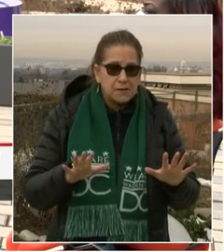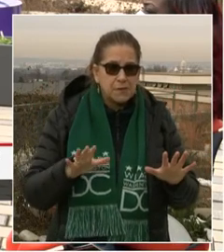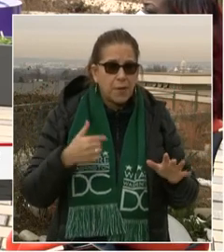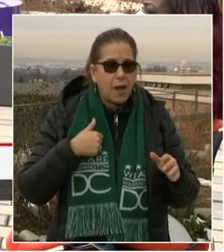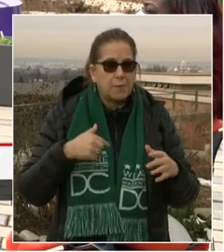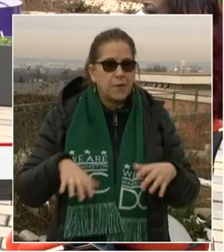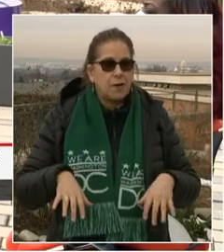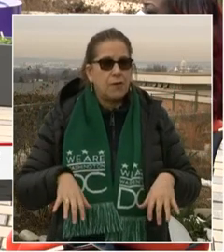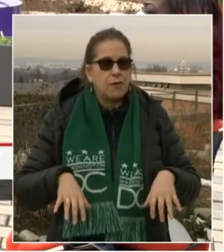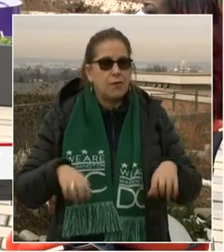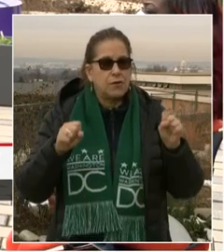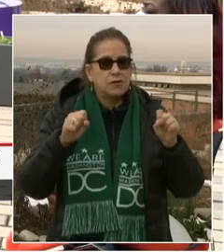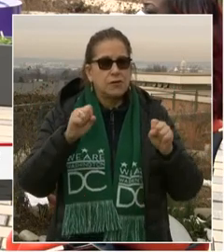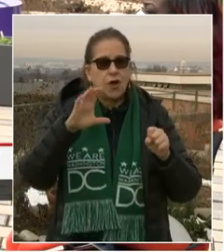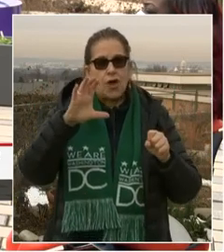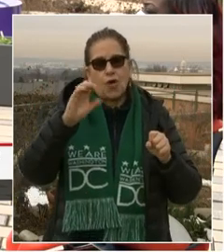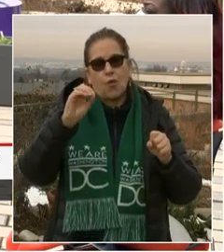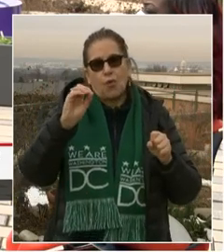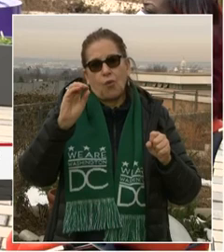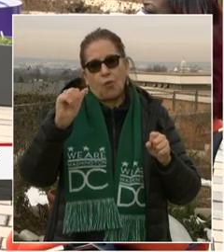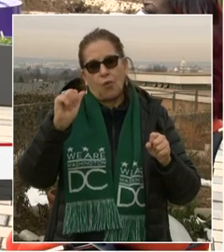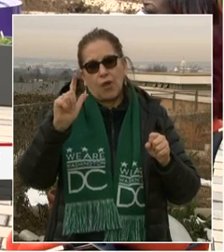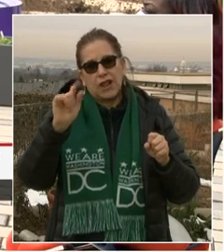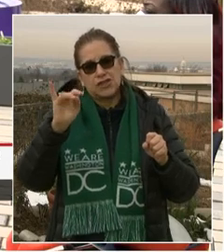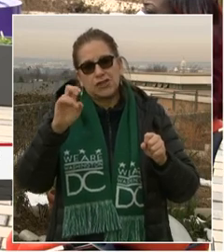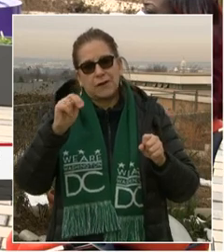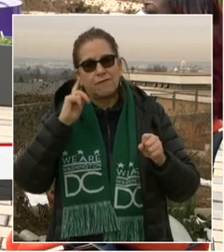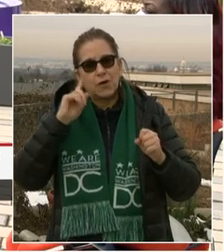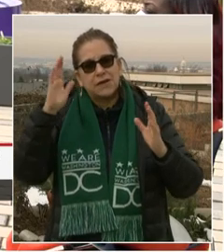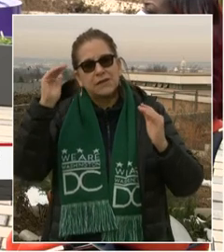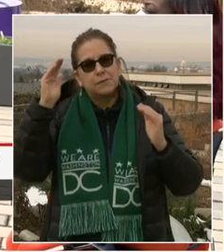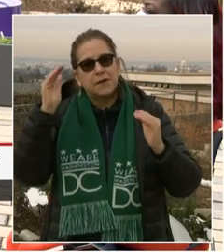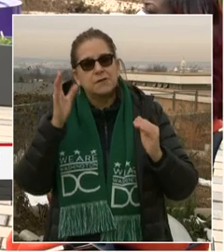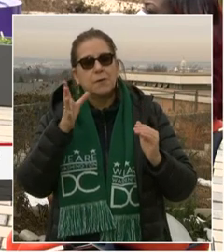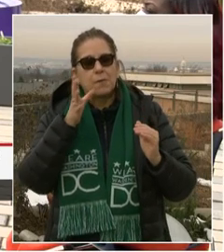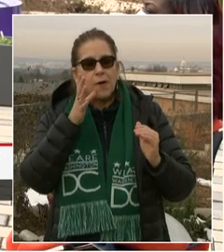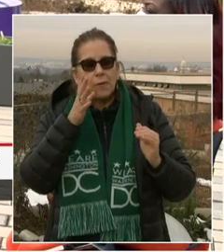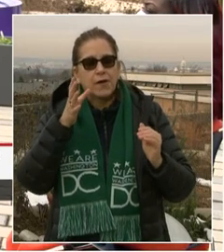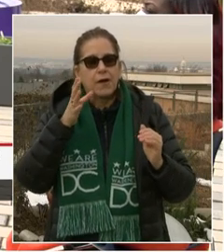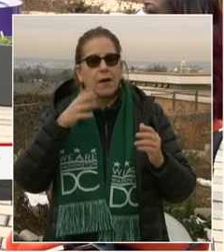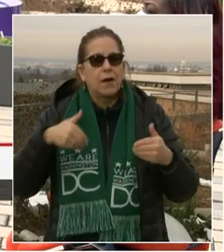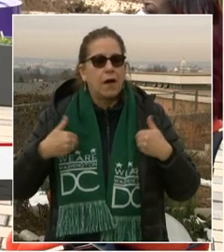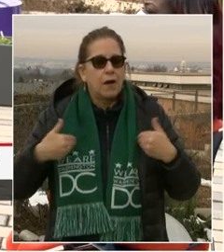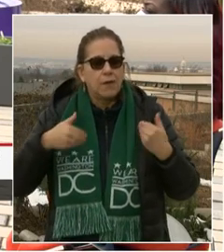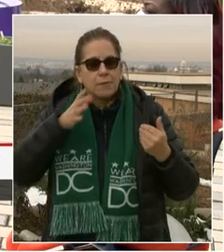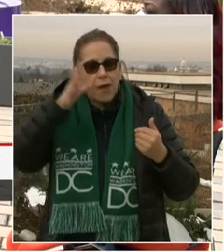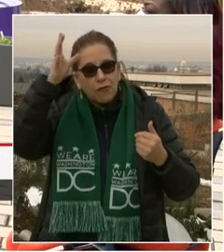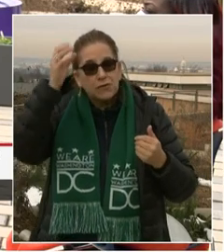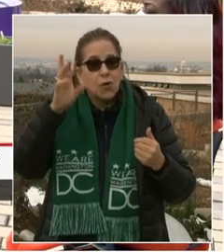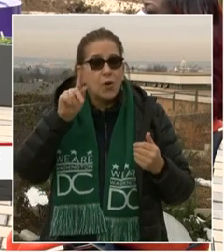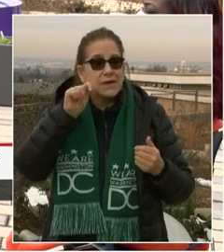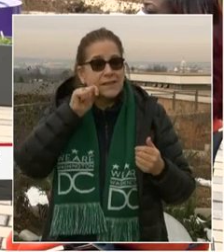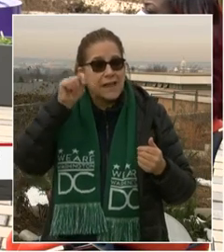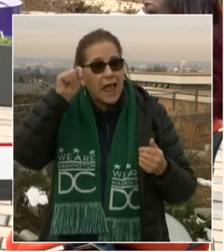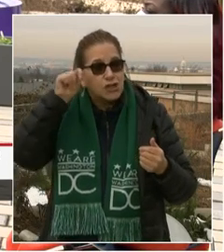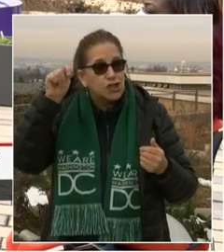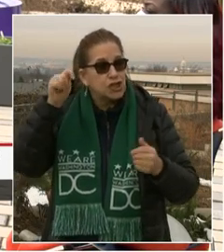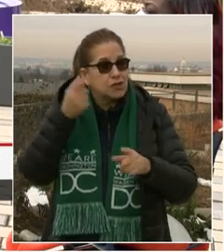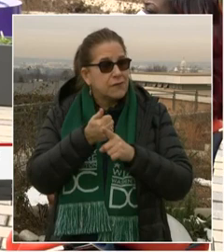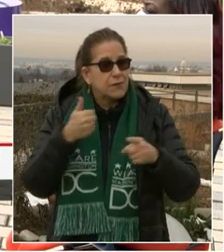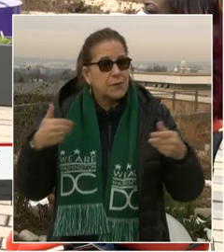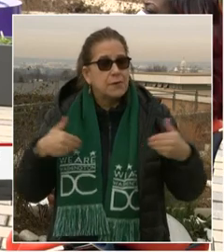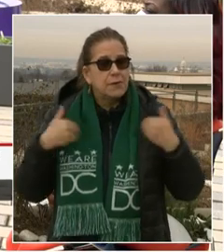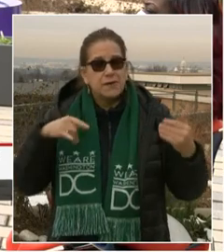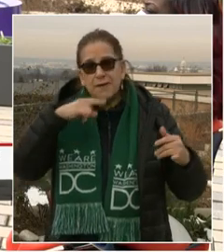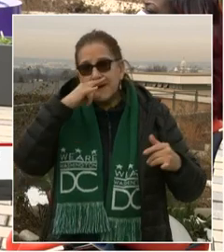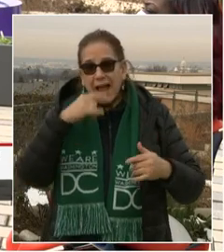parenting young parents, teen parents, and it would be very interesting and compelling, I think, to have a portion of this really targeted to